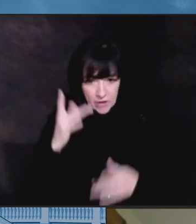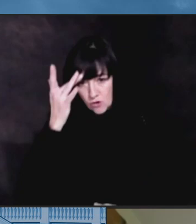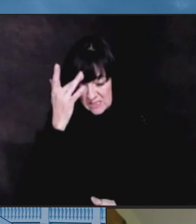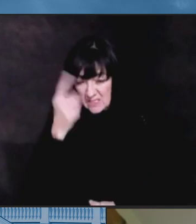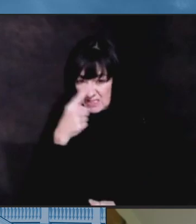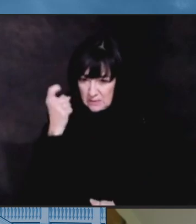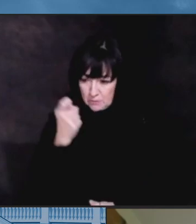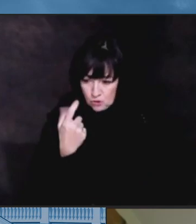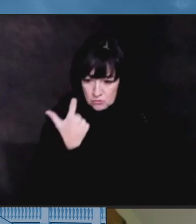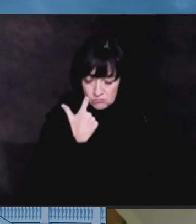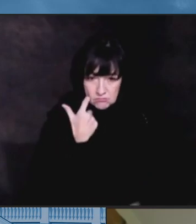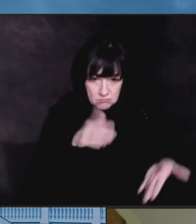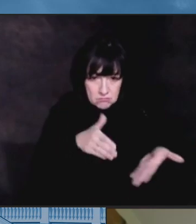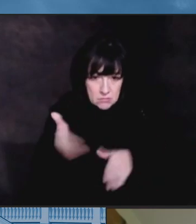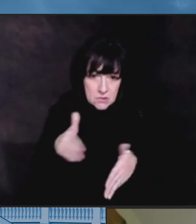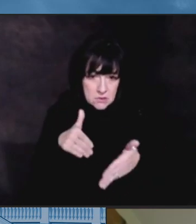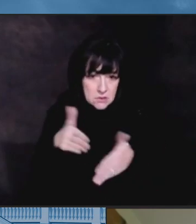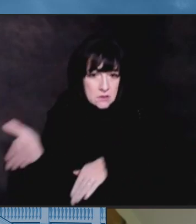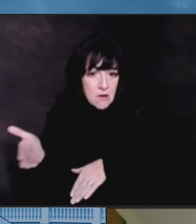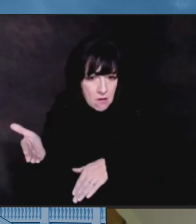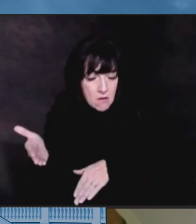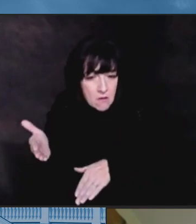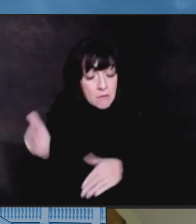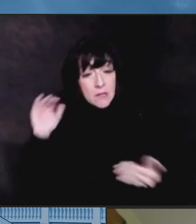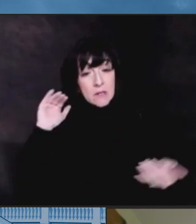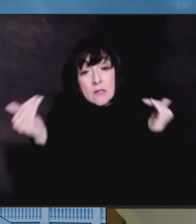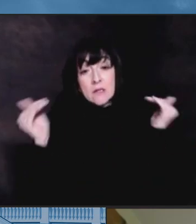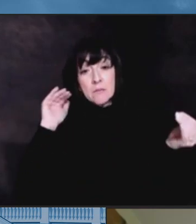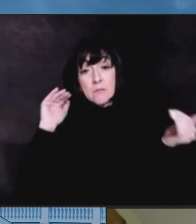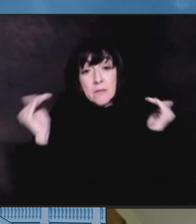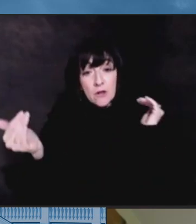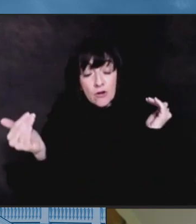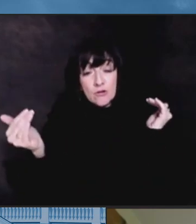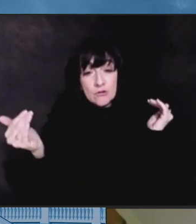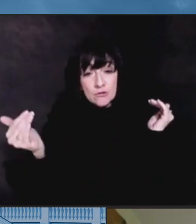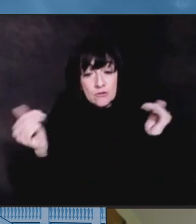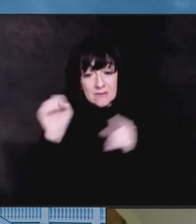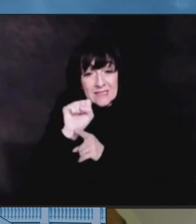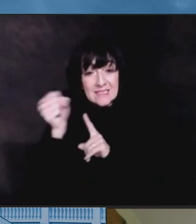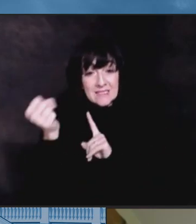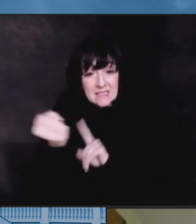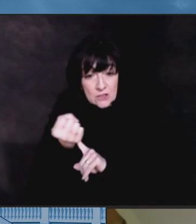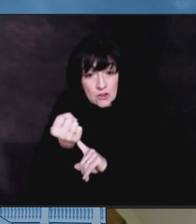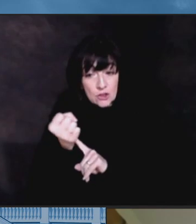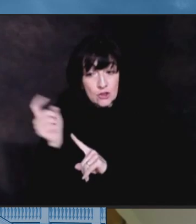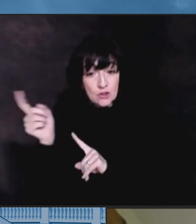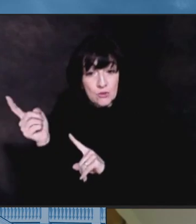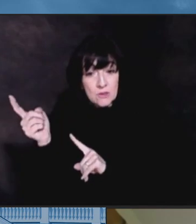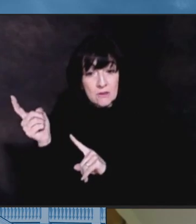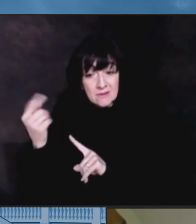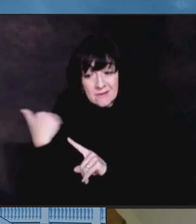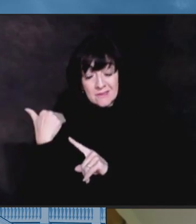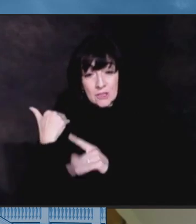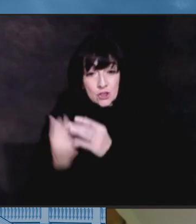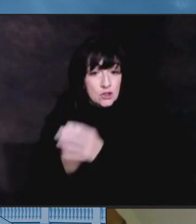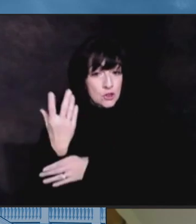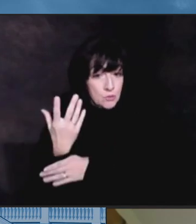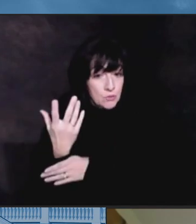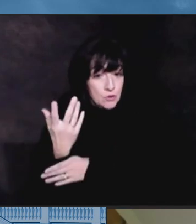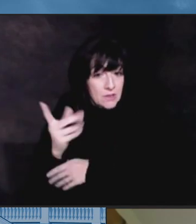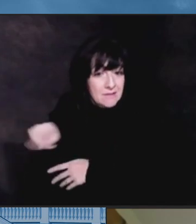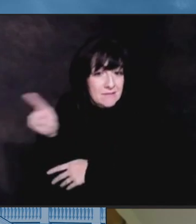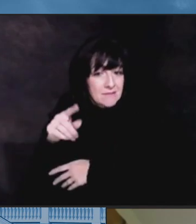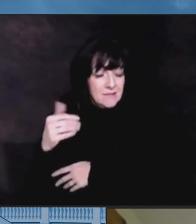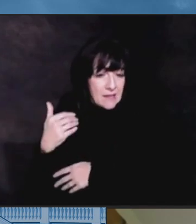fatalities, but compared to the situation in the spring, they have better treatments. Dr. Rattay